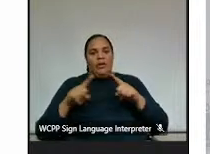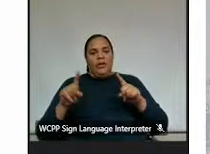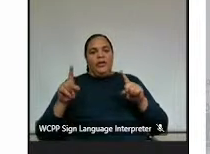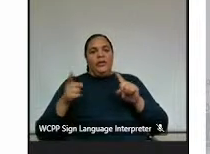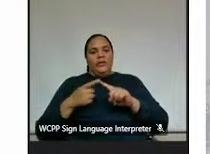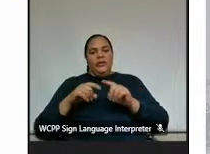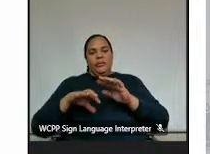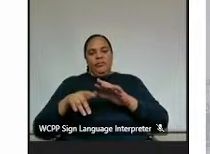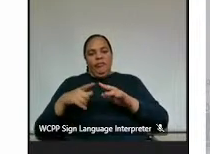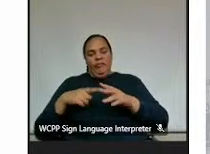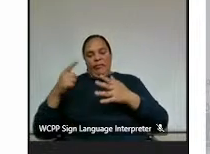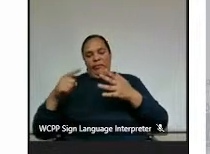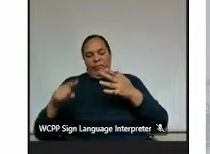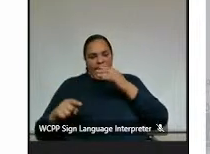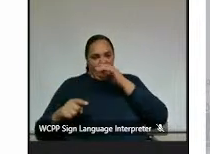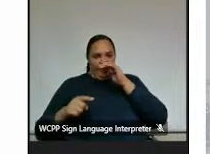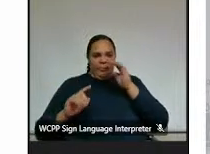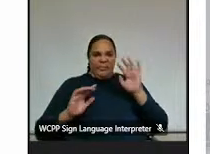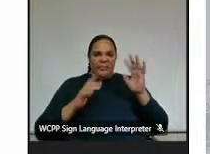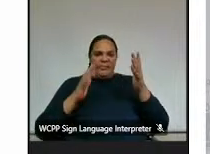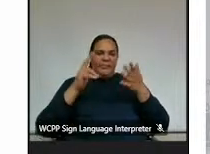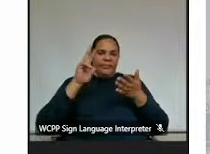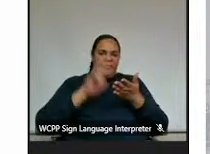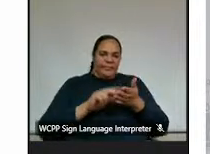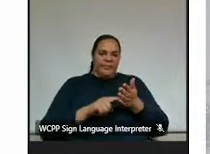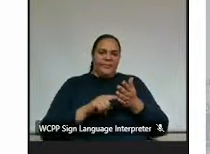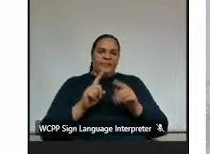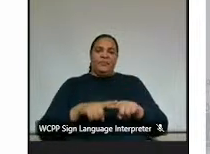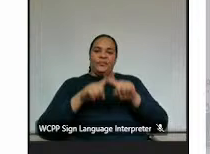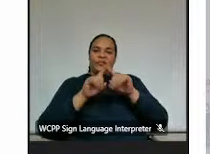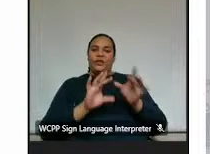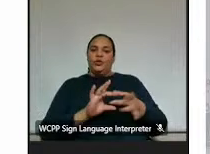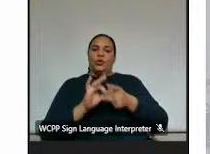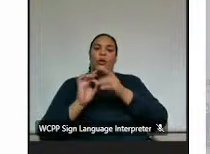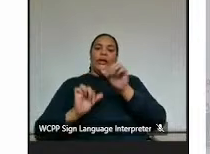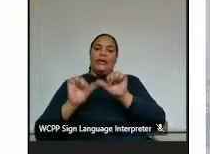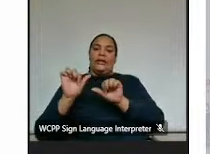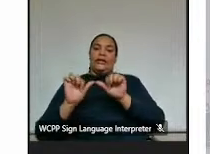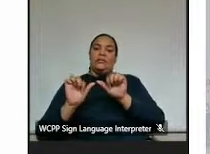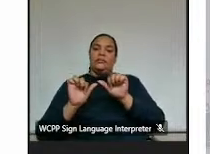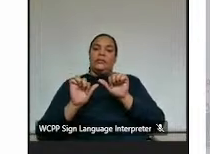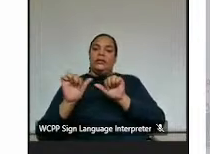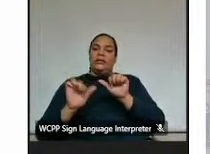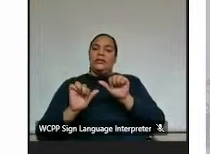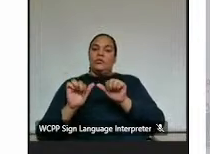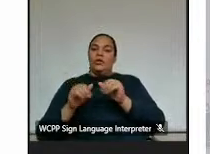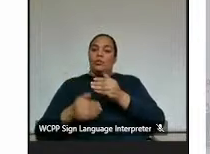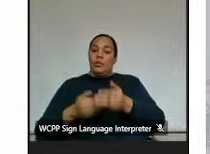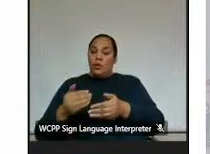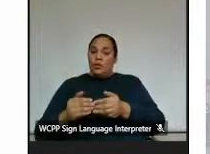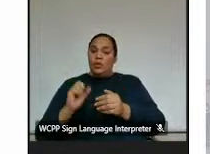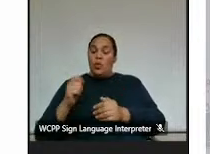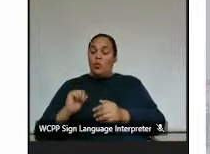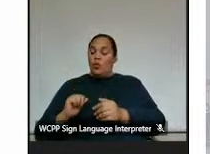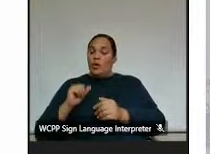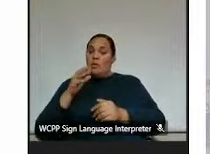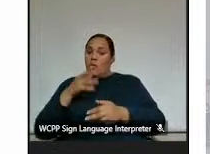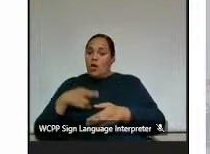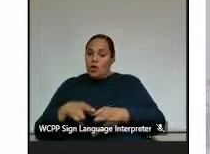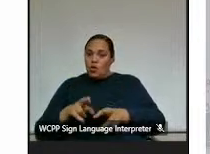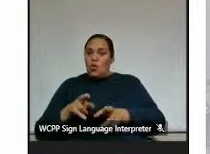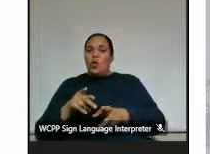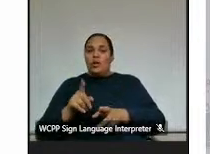ordinance. On the commencement of the Act and pending a joint assessment process, all municipal main roads will be deemed